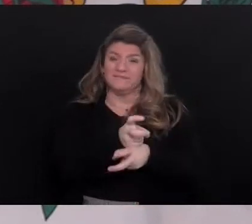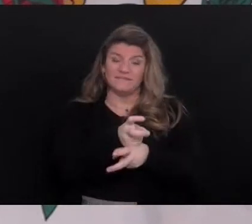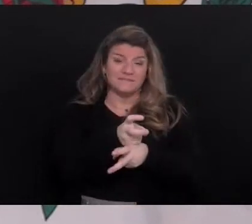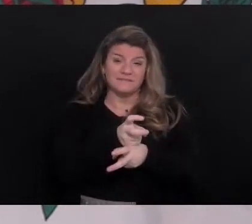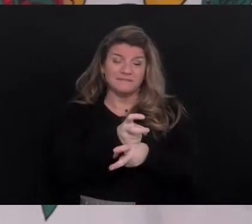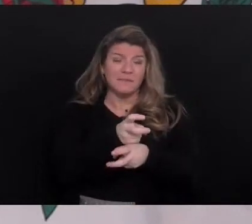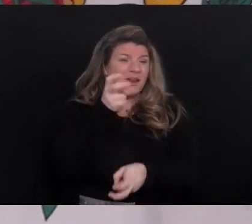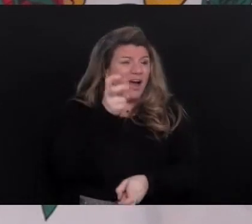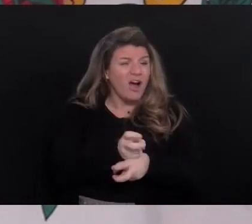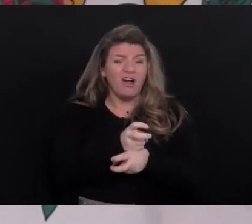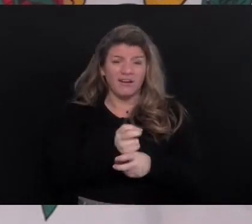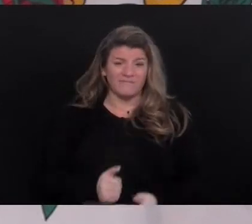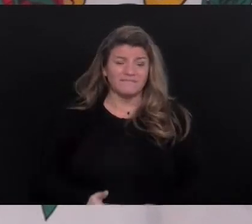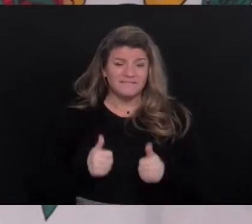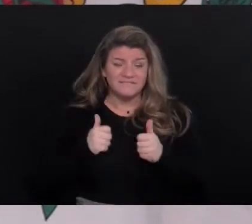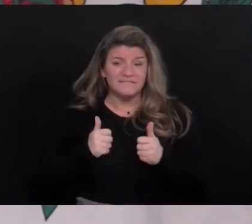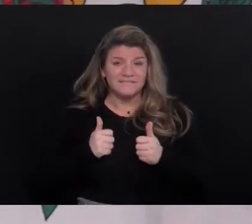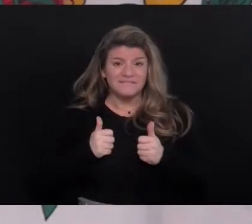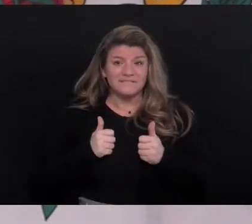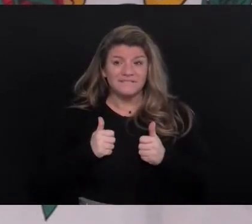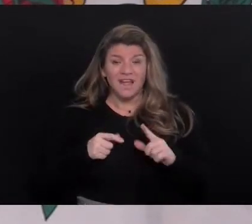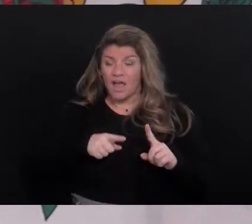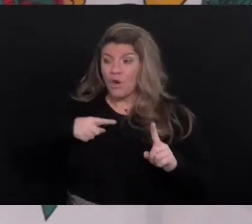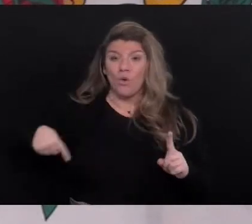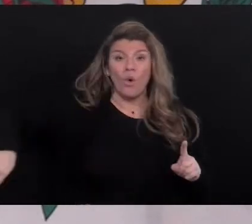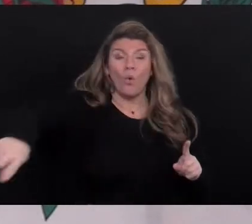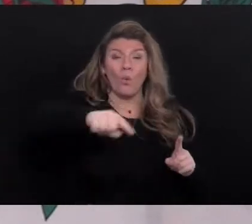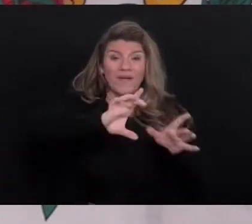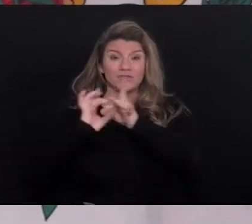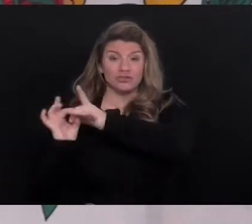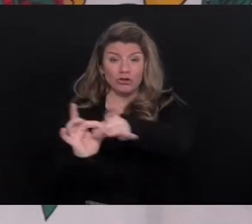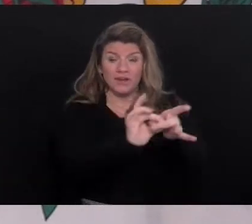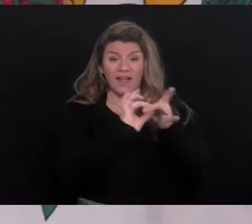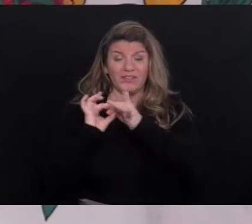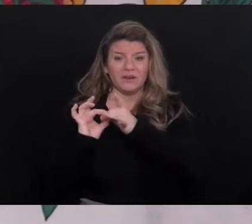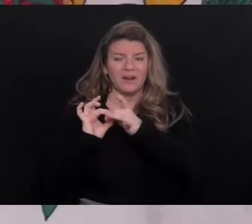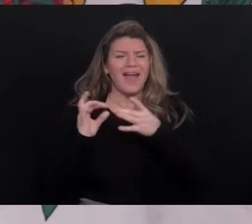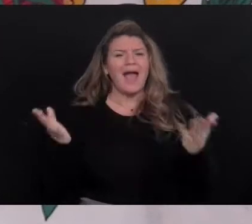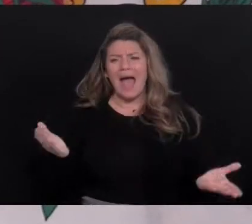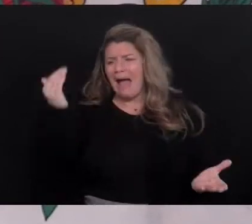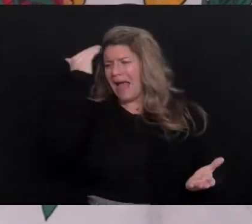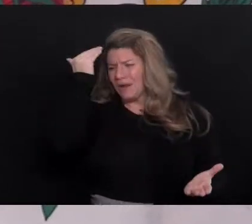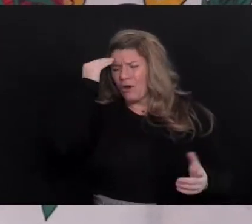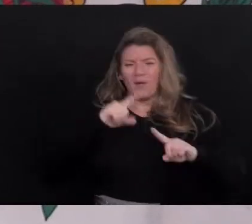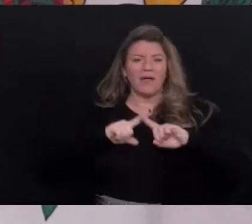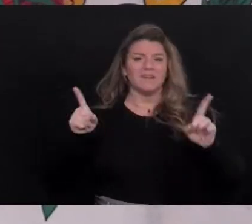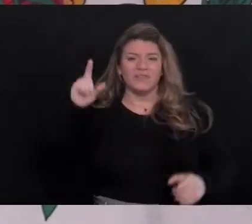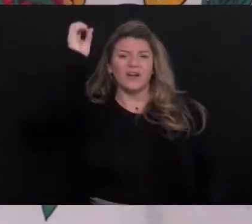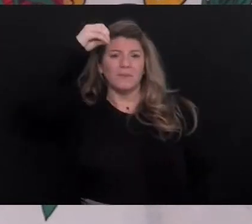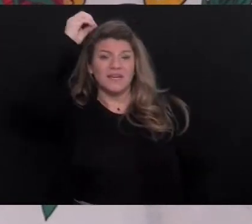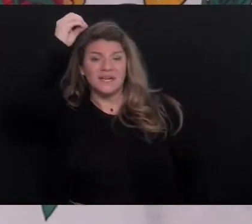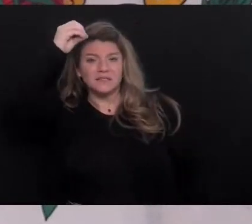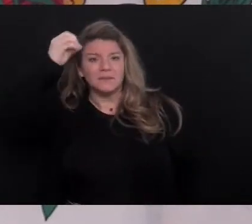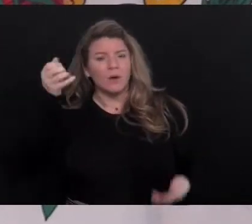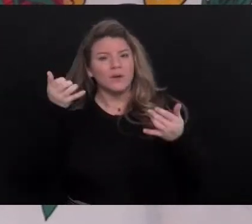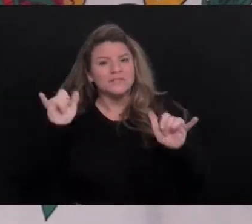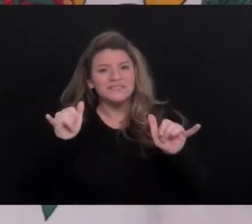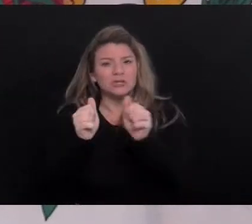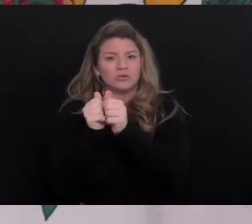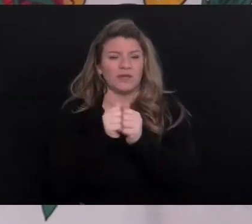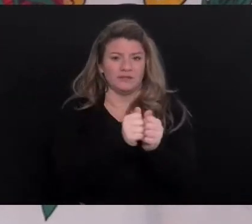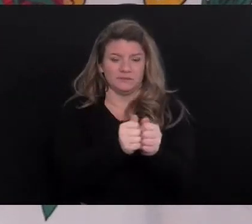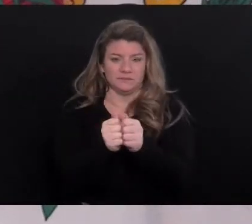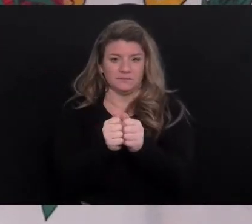tough. We've all stood together. You know, we had different opinions and everything, but we stood together, and we listened